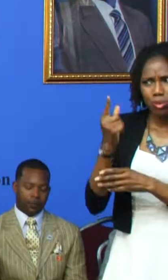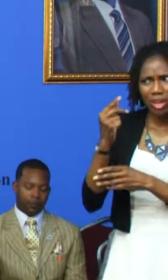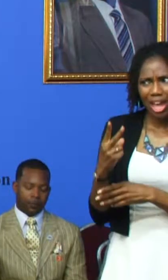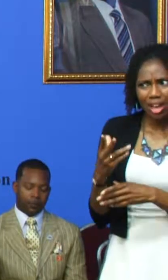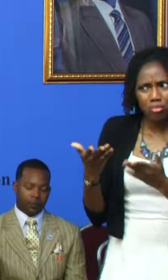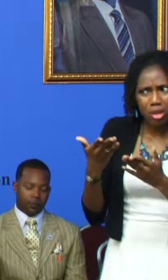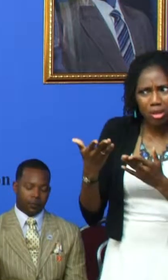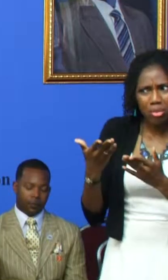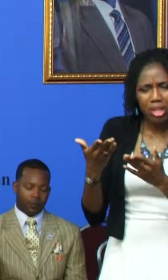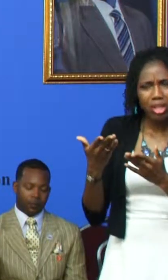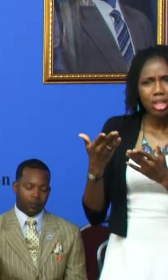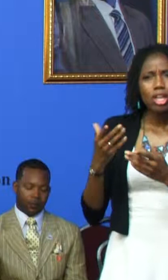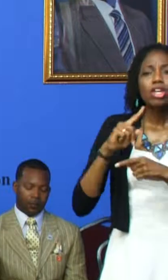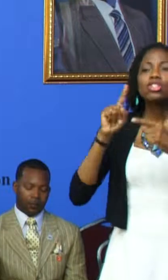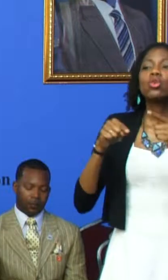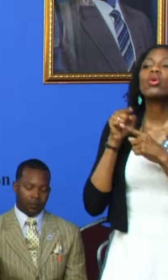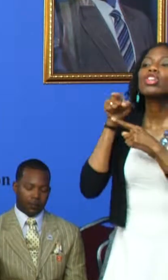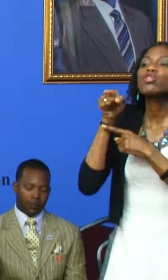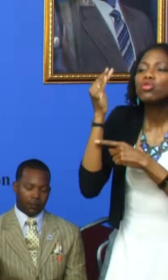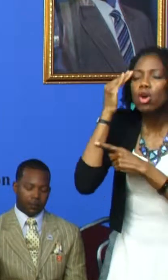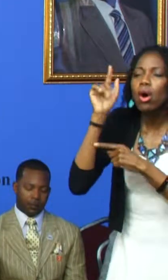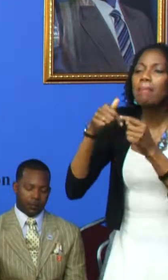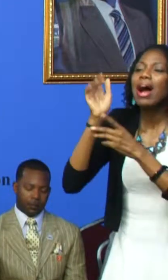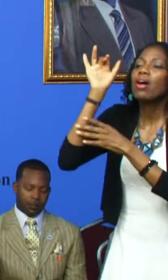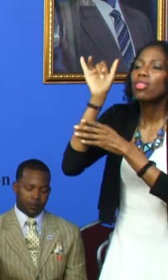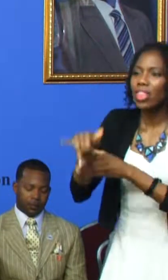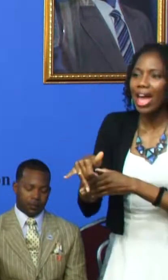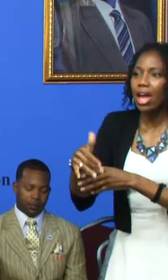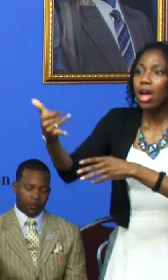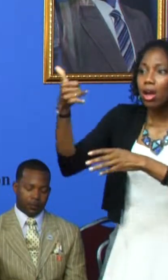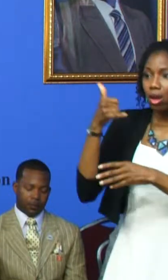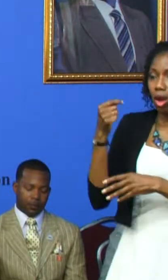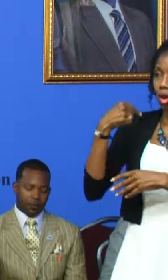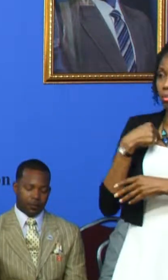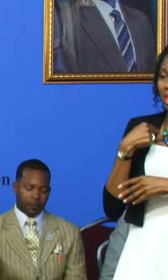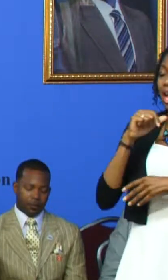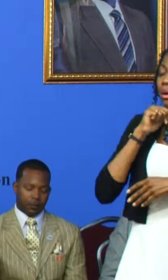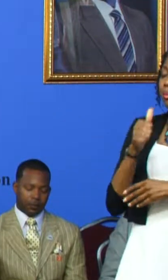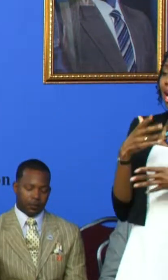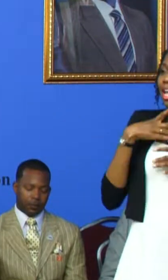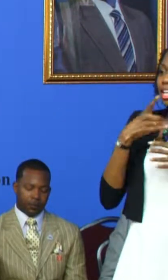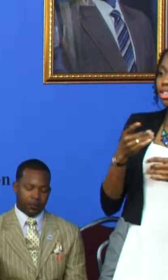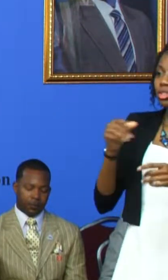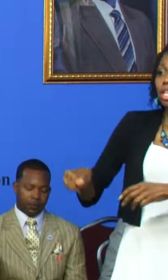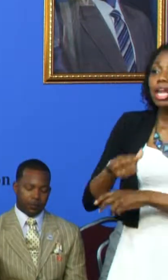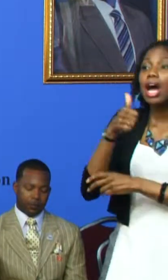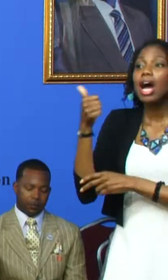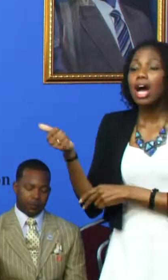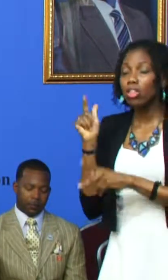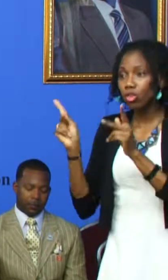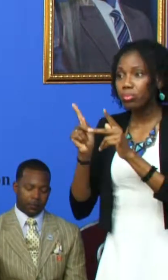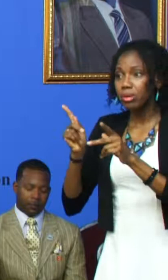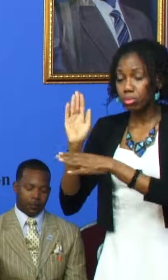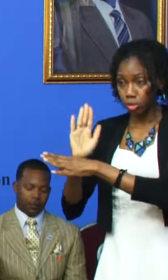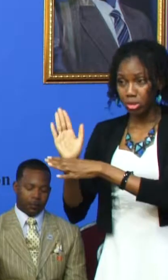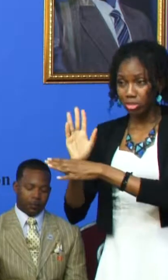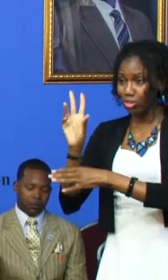When y'all get to that, call me back. I am not interested in other folks' business.